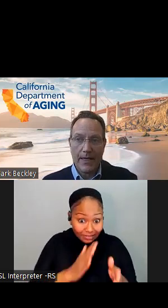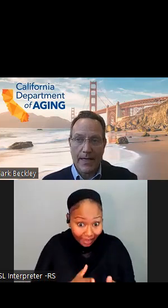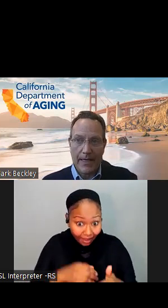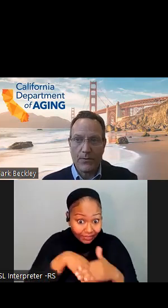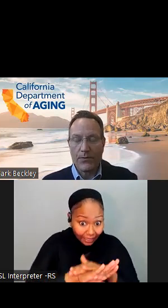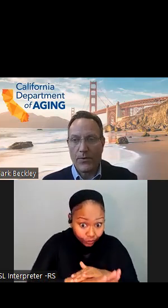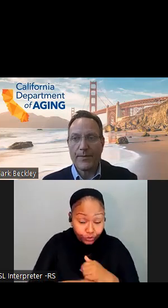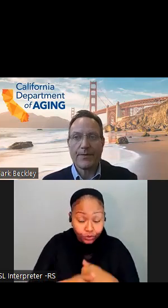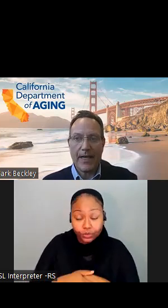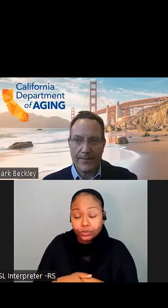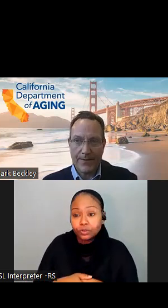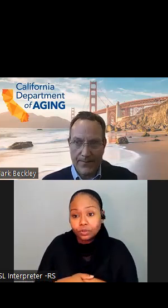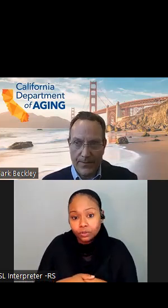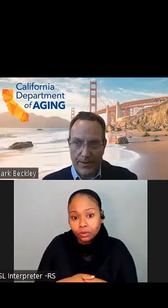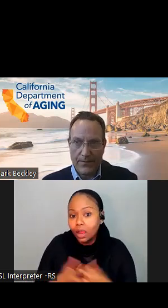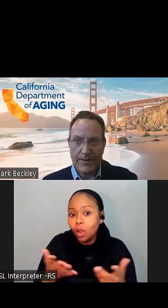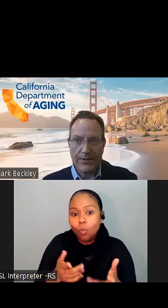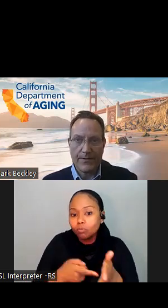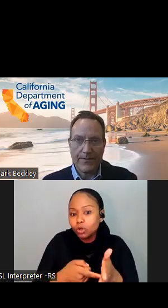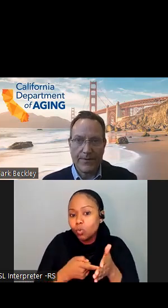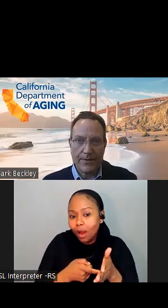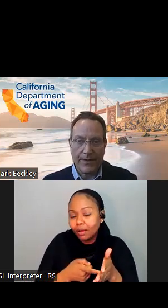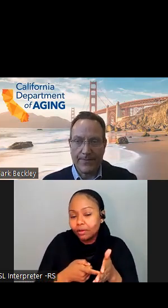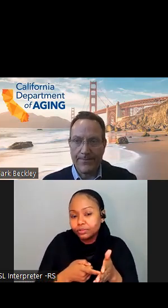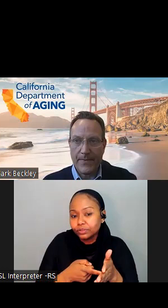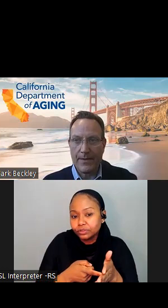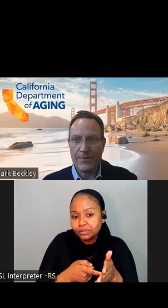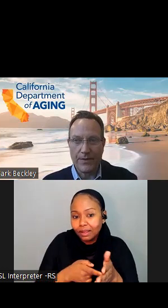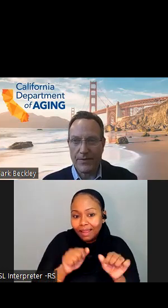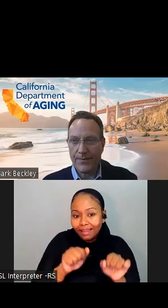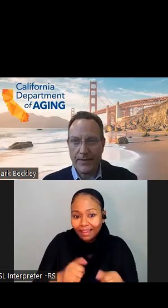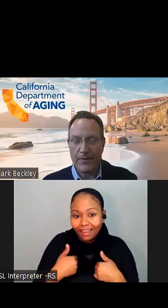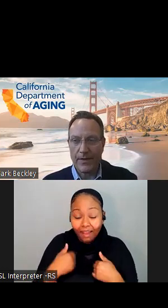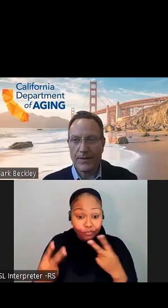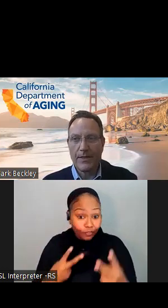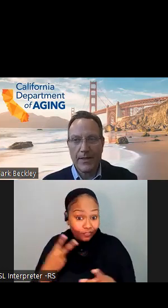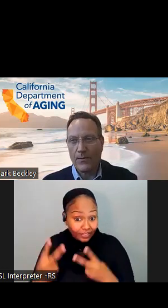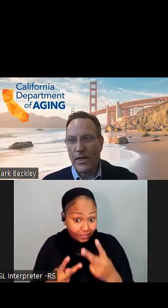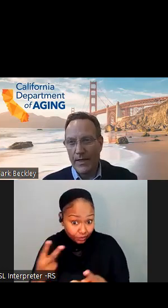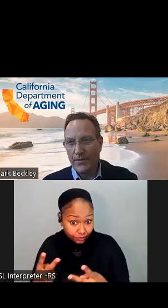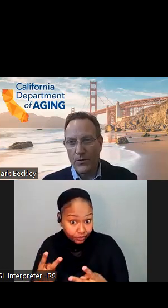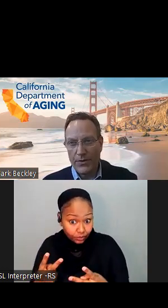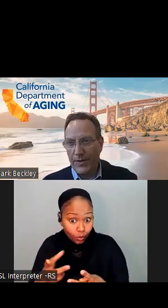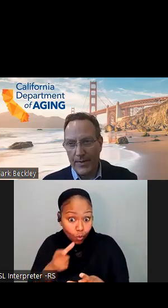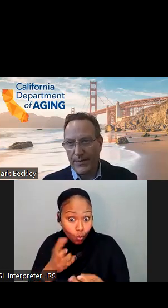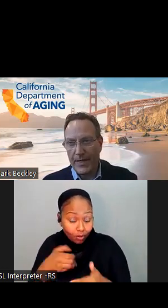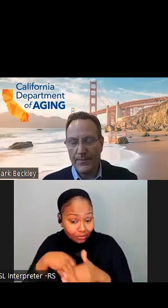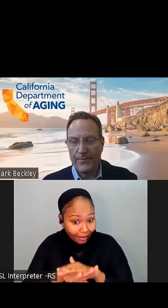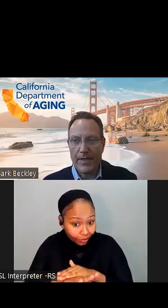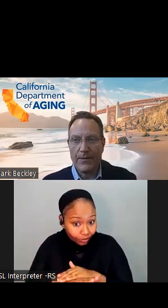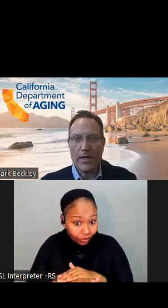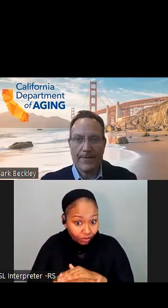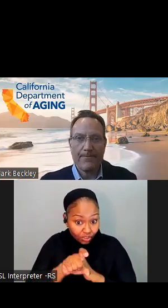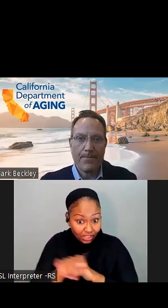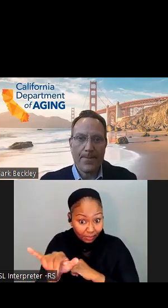services? And what requirements do they have, say, to visitors of a facility? Should those be different, and why? Or should they be the